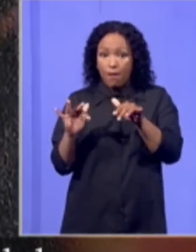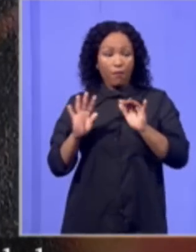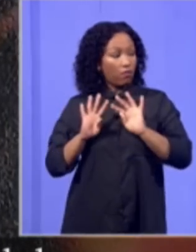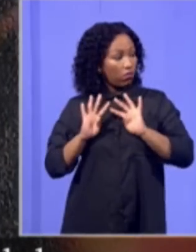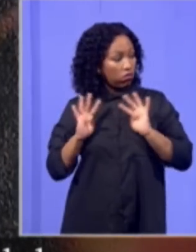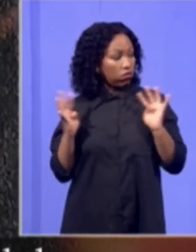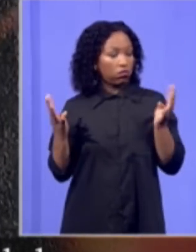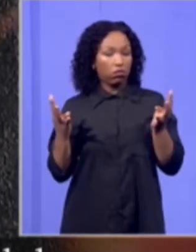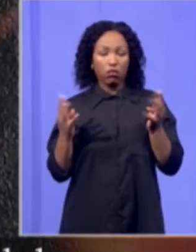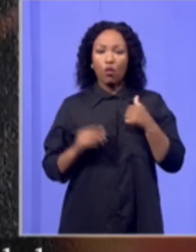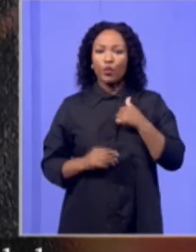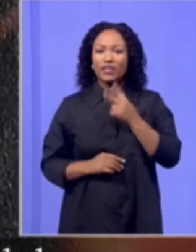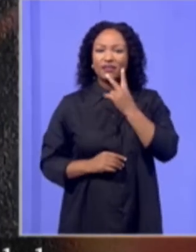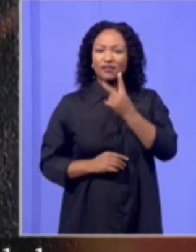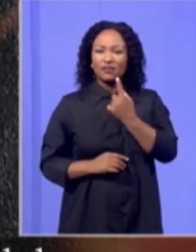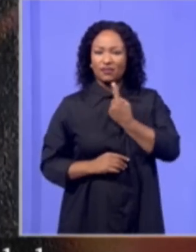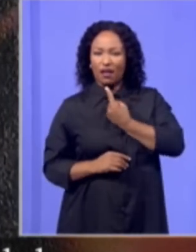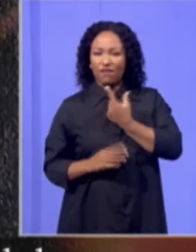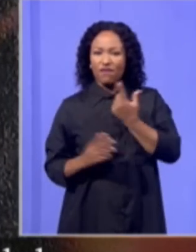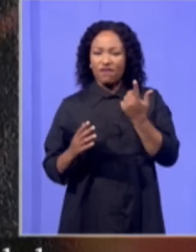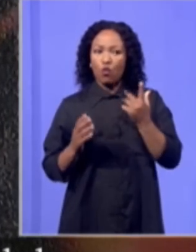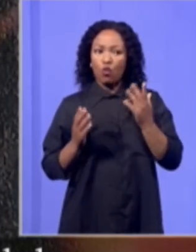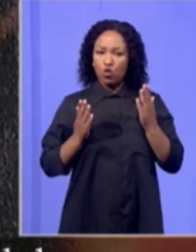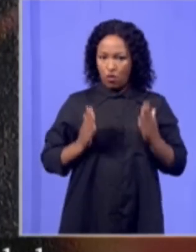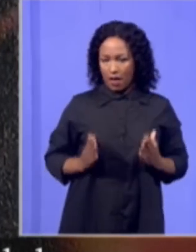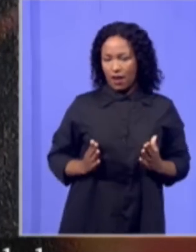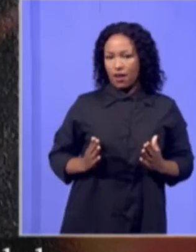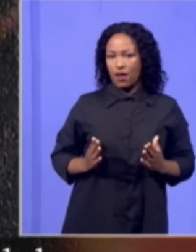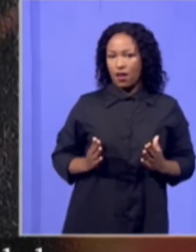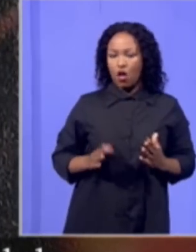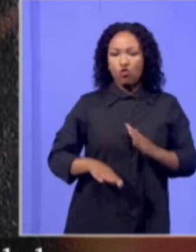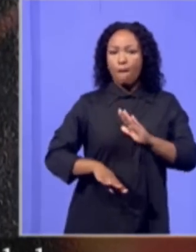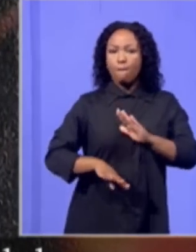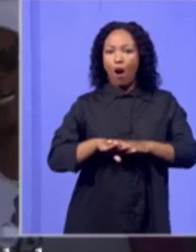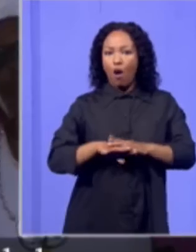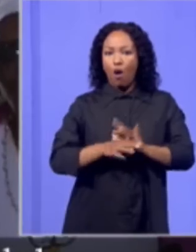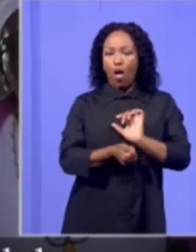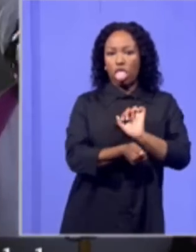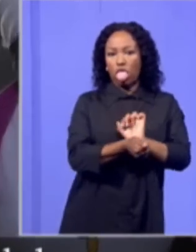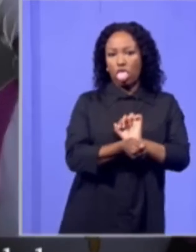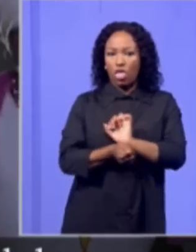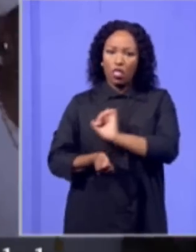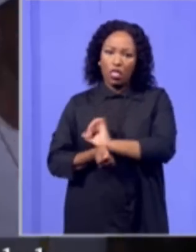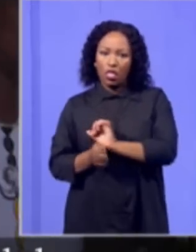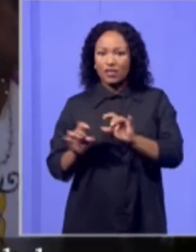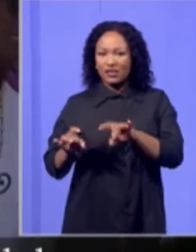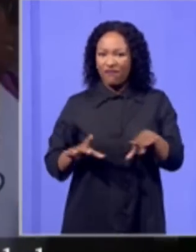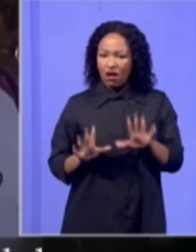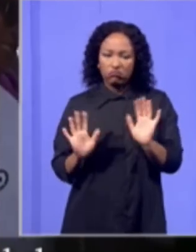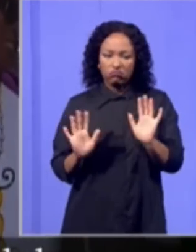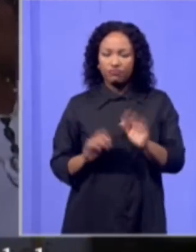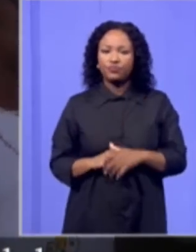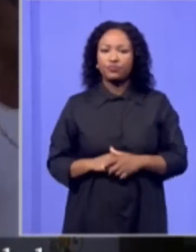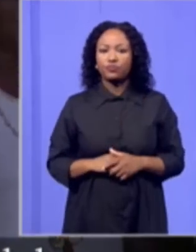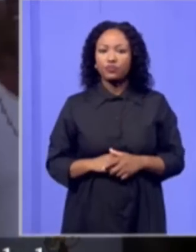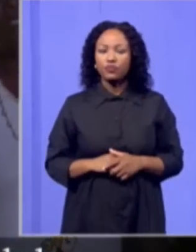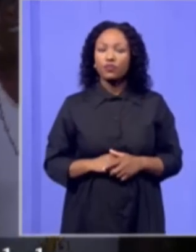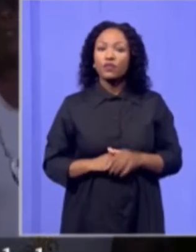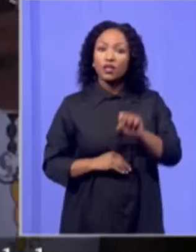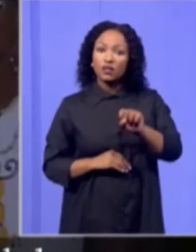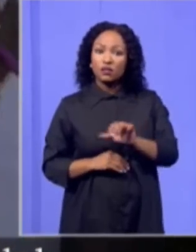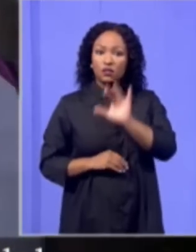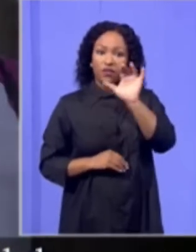see ourselves as human beings, no more longer slaves. Komishene ya ditshwanelo tsa botho ya Afrika Borwa e ne